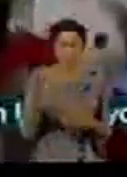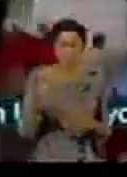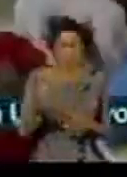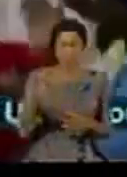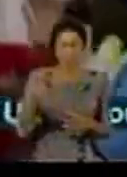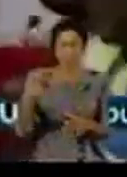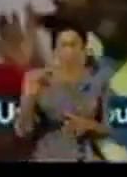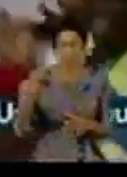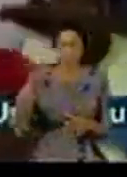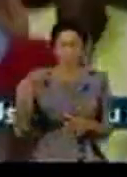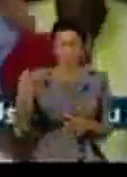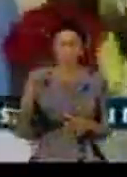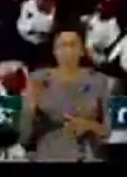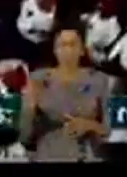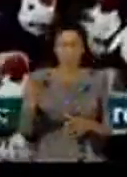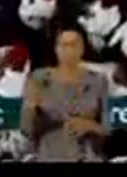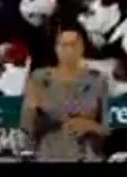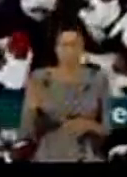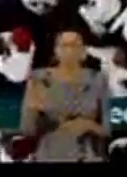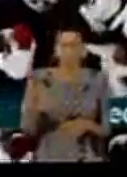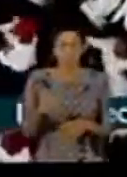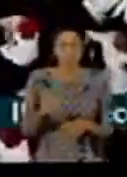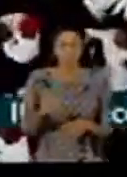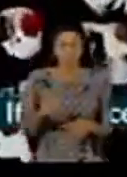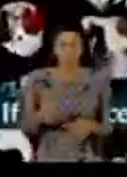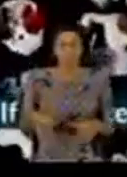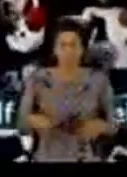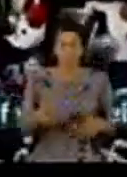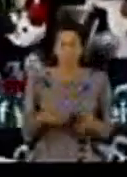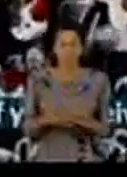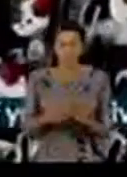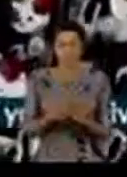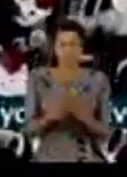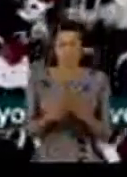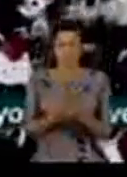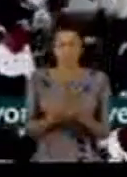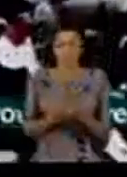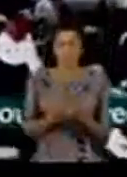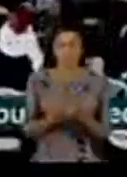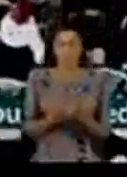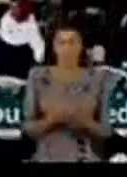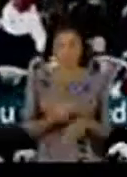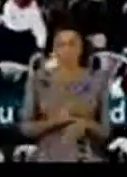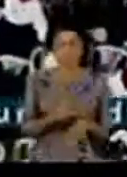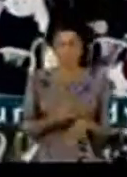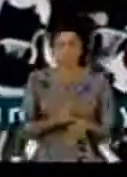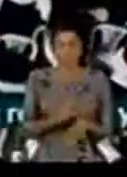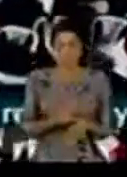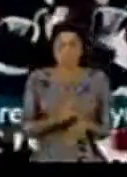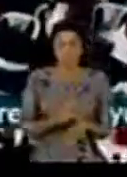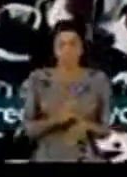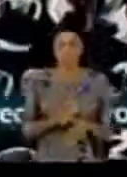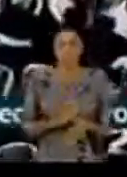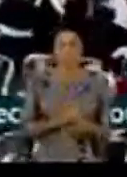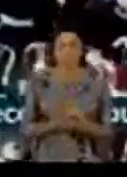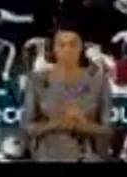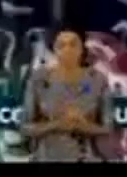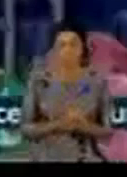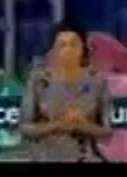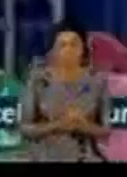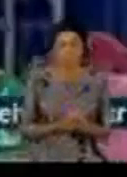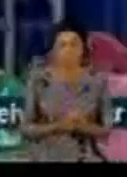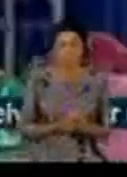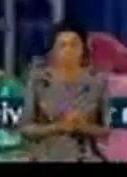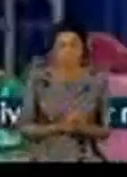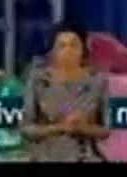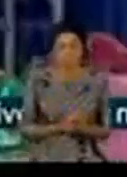Jesus. Praise the Lord. All right, brother, you can go ahead. Praise the Lord. My name is Don by Badon. I worship at